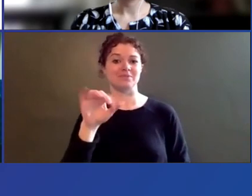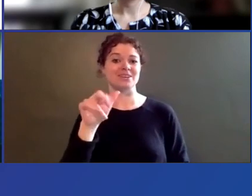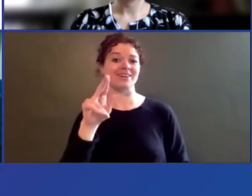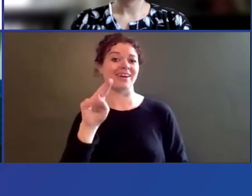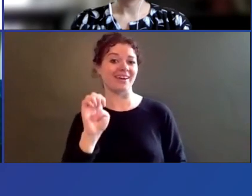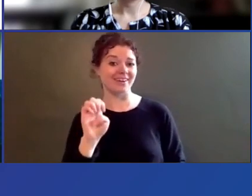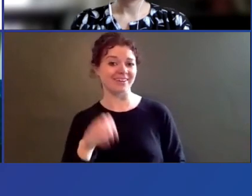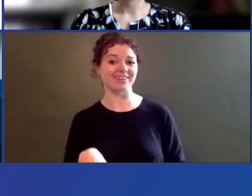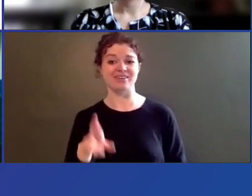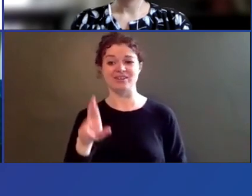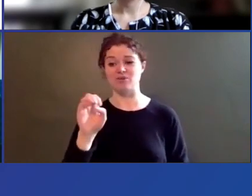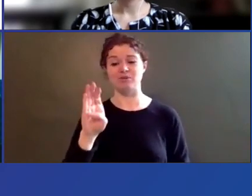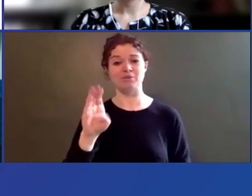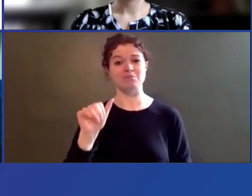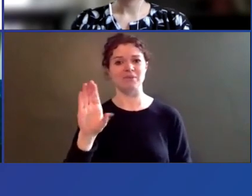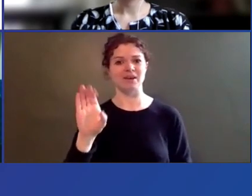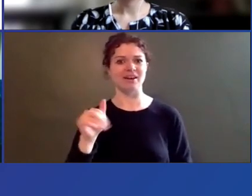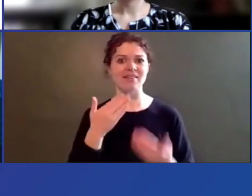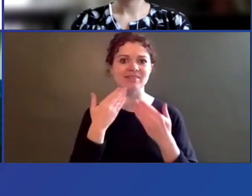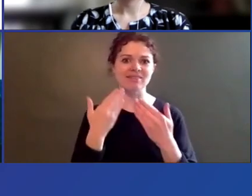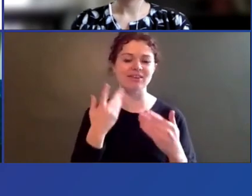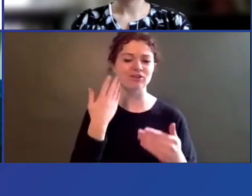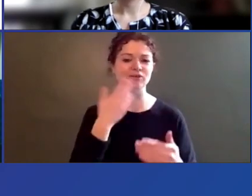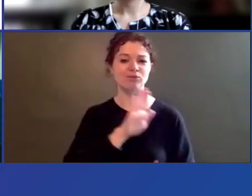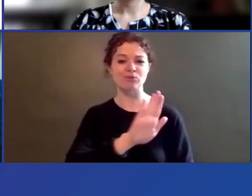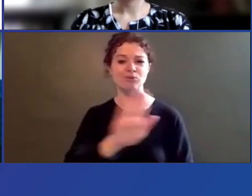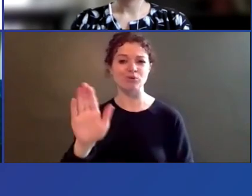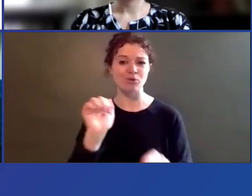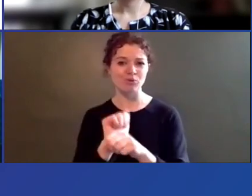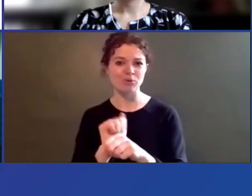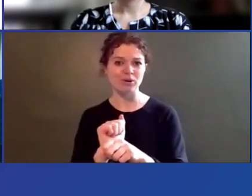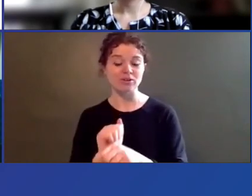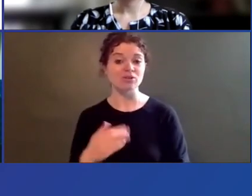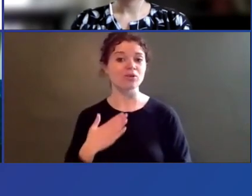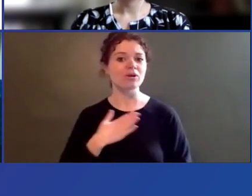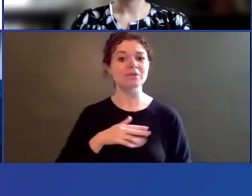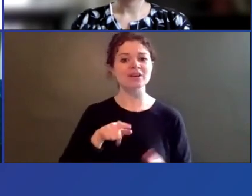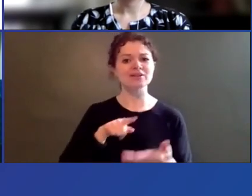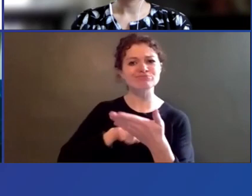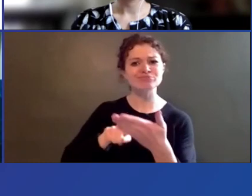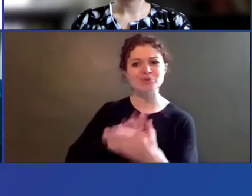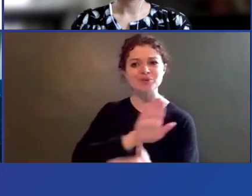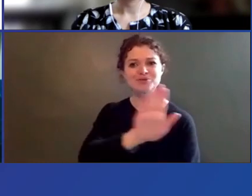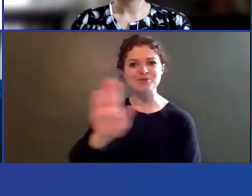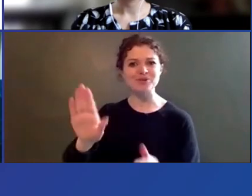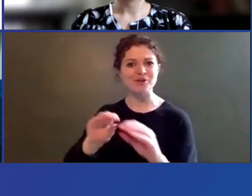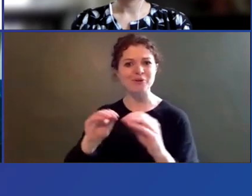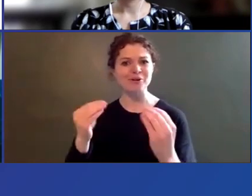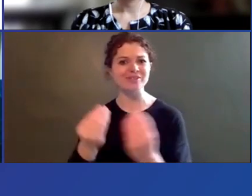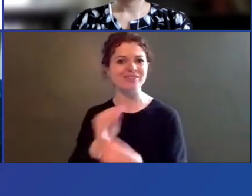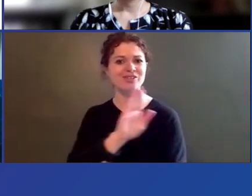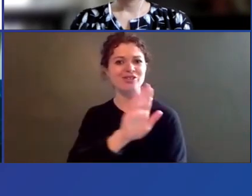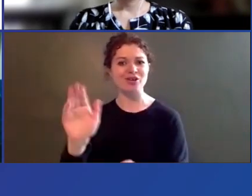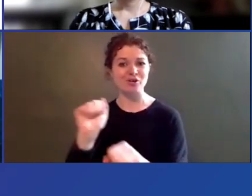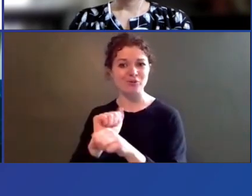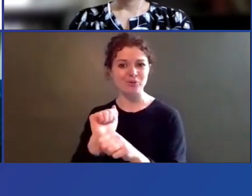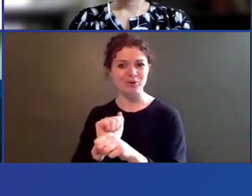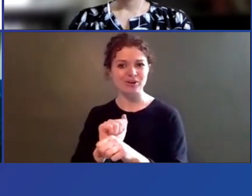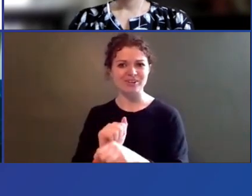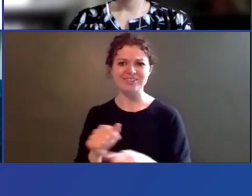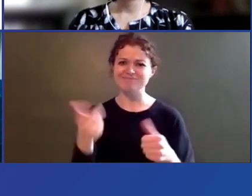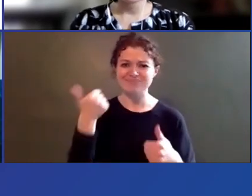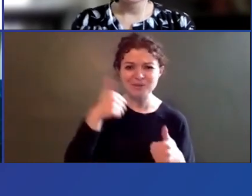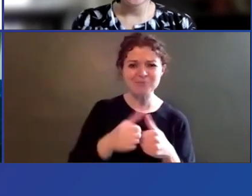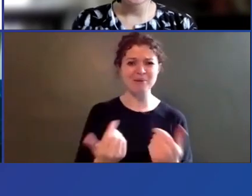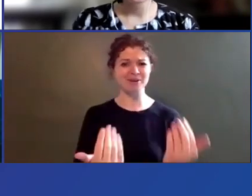Thank you for all the work that you're doing. And please, folks, check out these organizations. If they're useful, ask us for things.